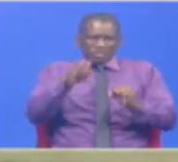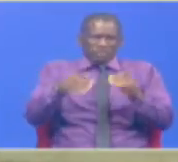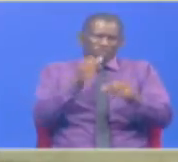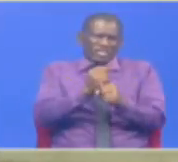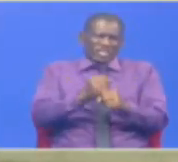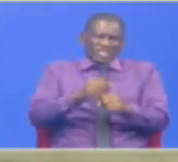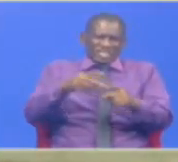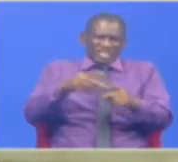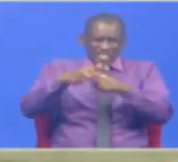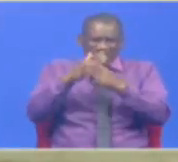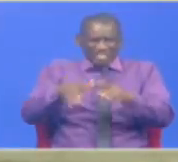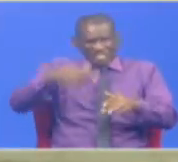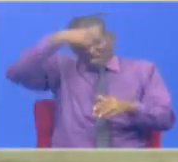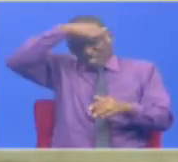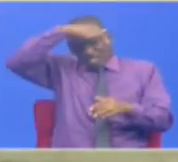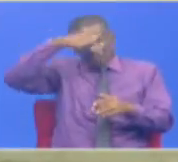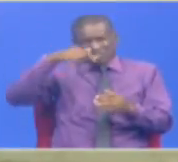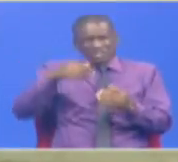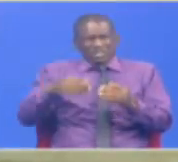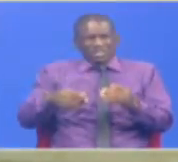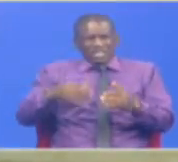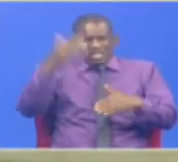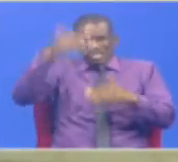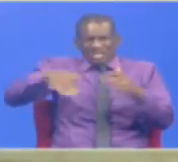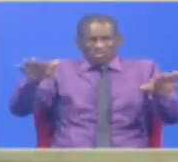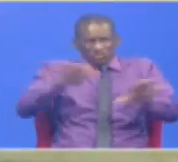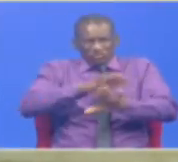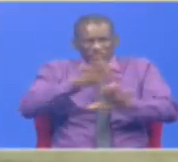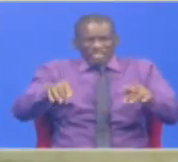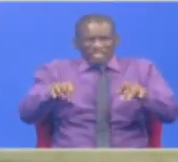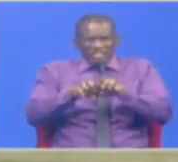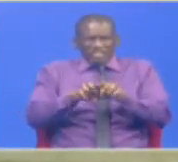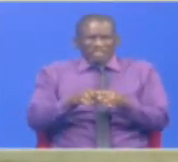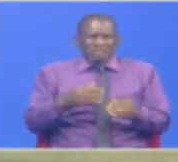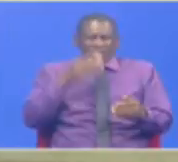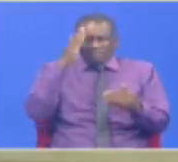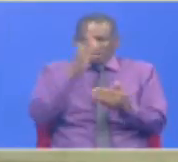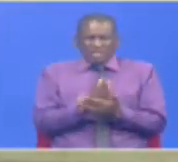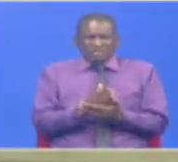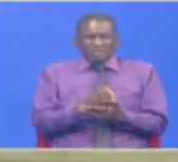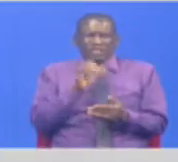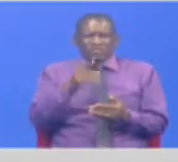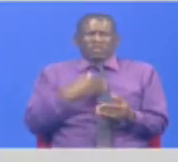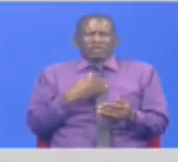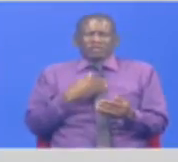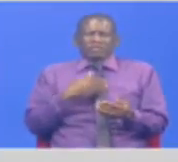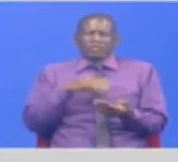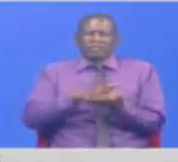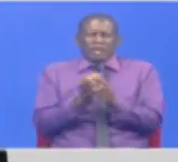came to graduate, at the end of it, I still believe I would have been an artist.